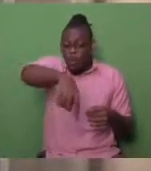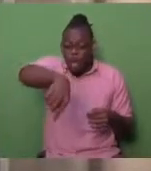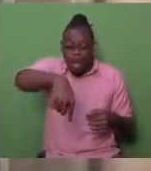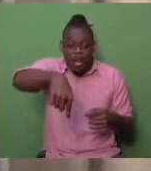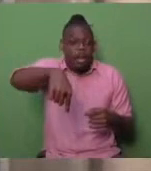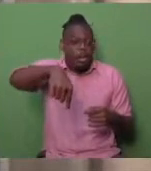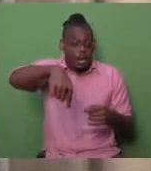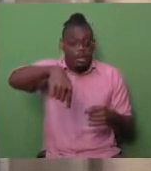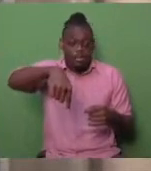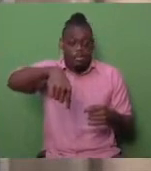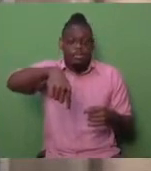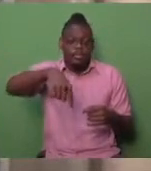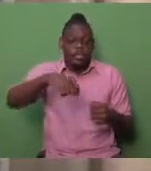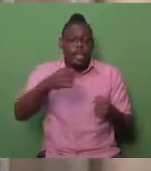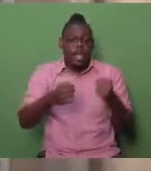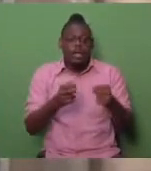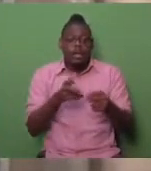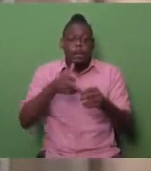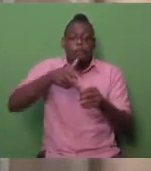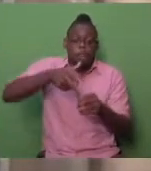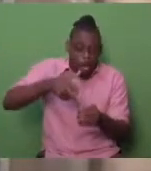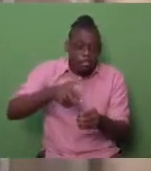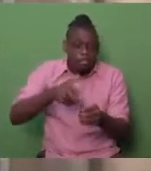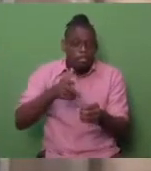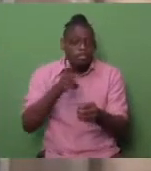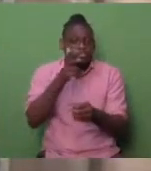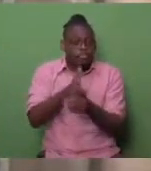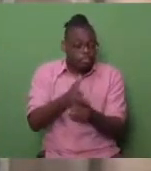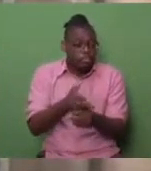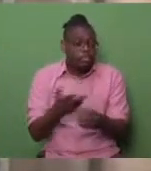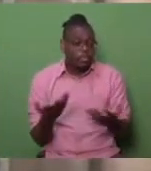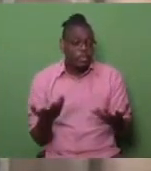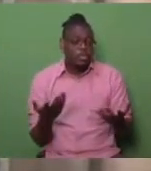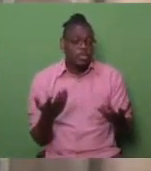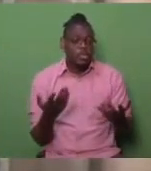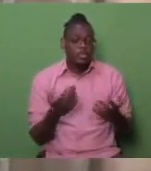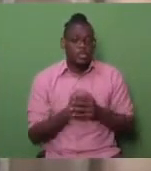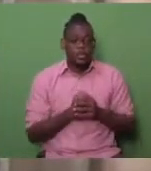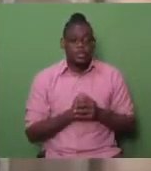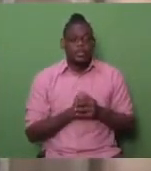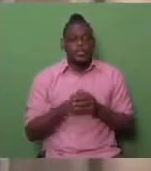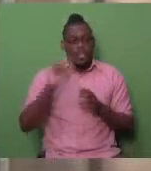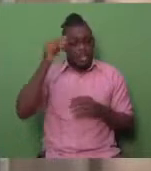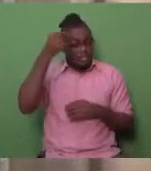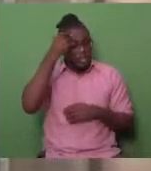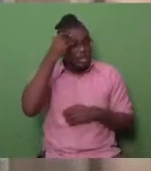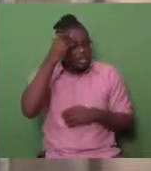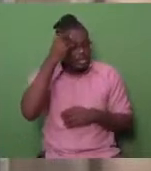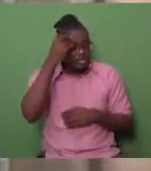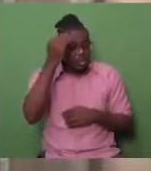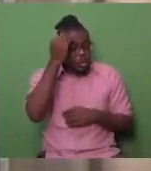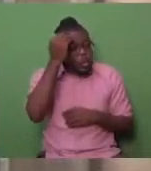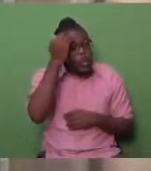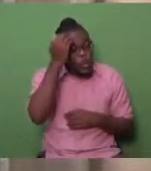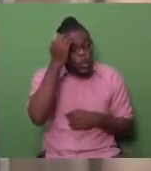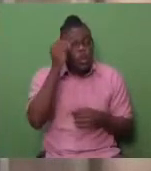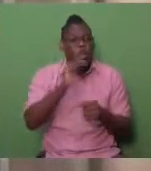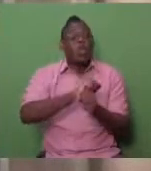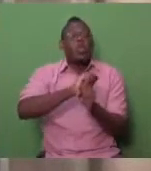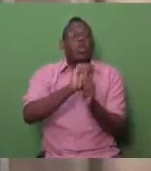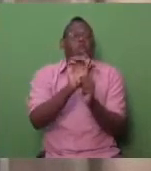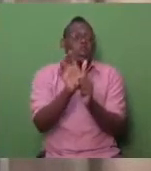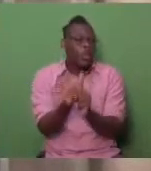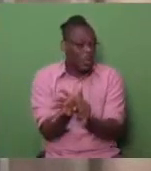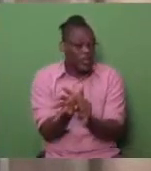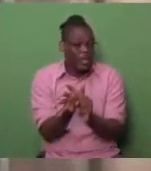tax, which in this pandemic time will be a poverty tax on the poor. While in the middle of this pandemic, people are struggling,